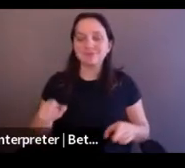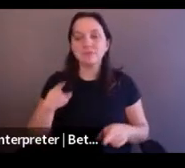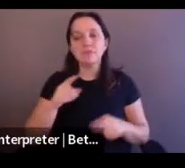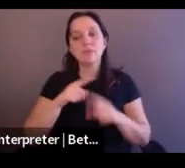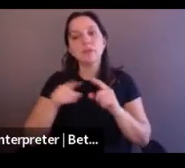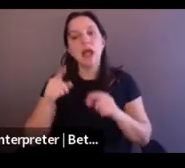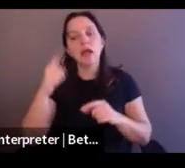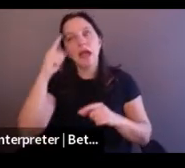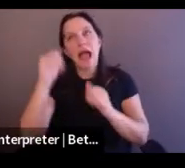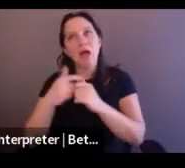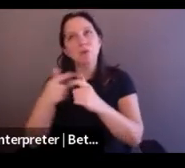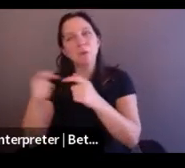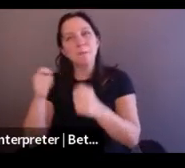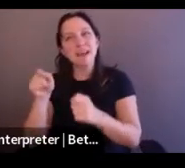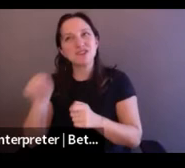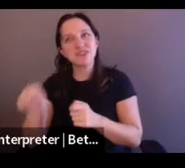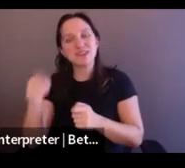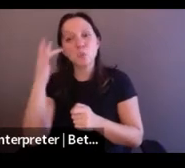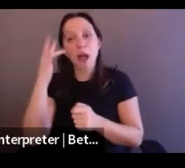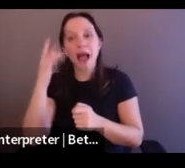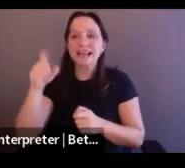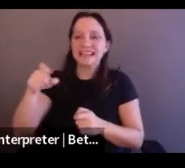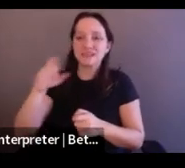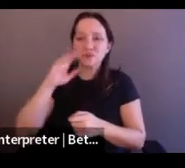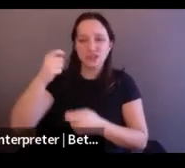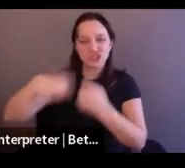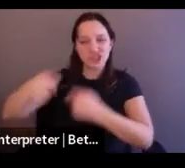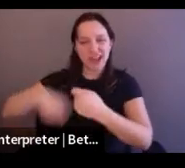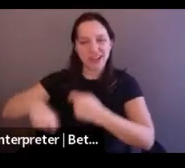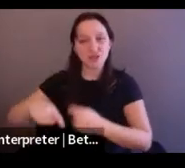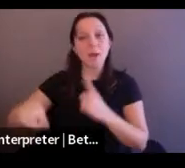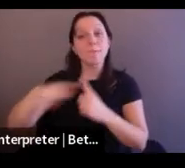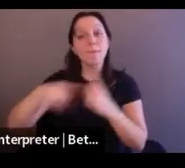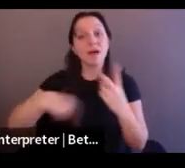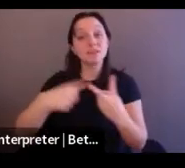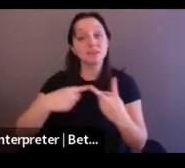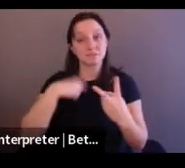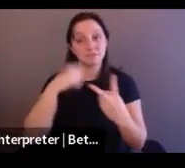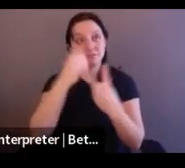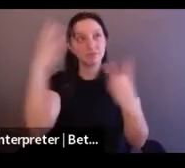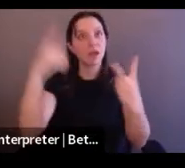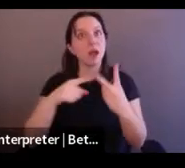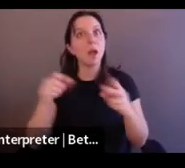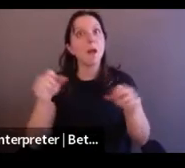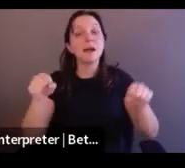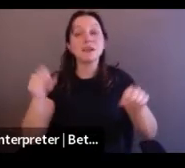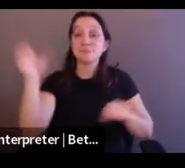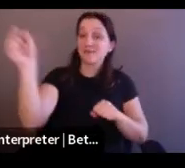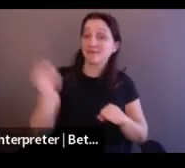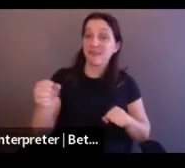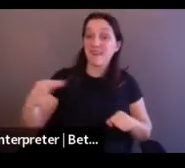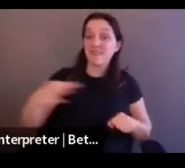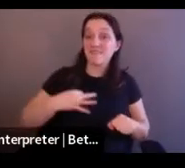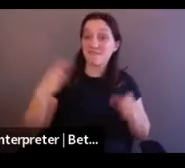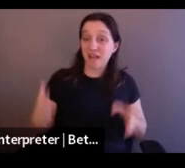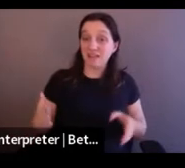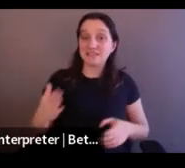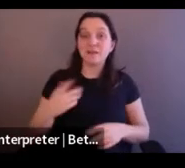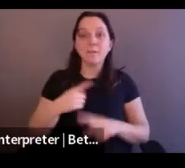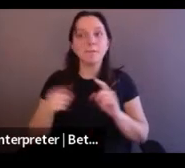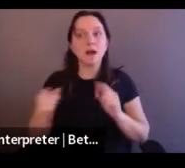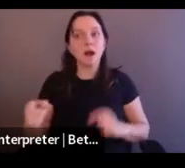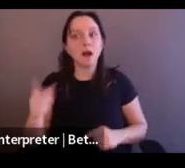time. And then on top of that, another thing is it can be really boring because there can be entire stretches of time where people might not be here on site. We have